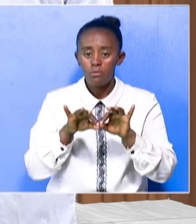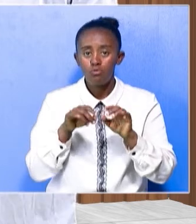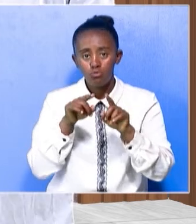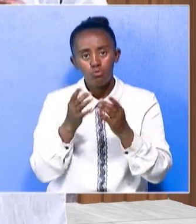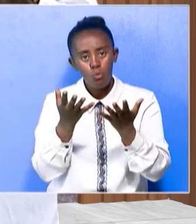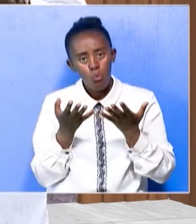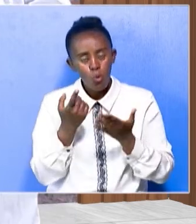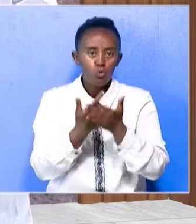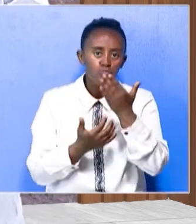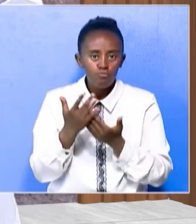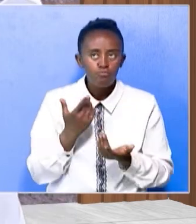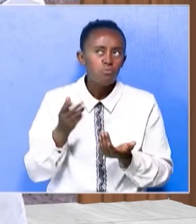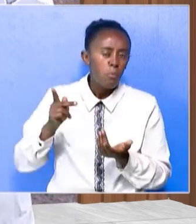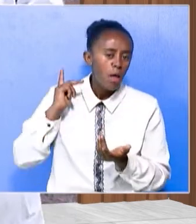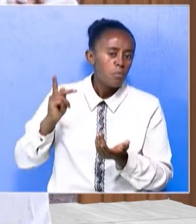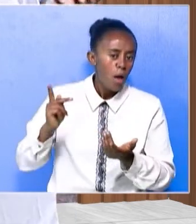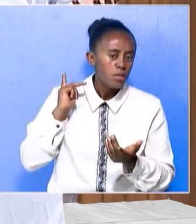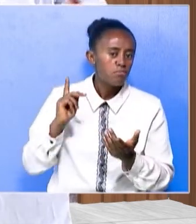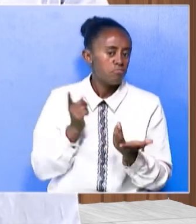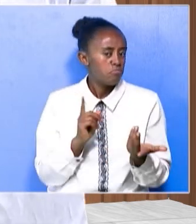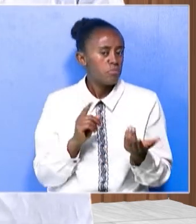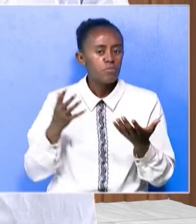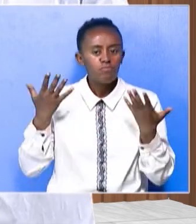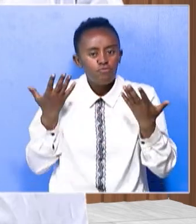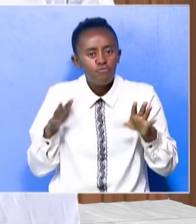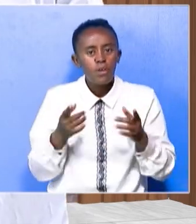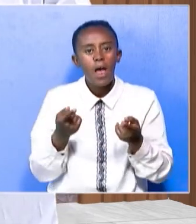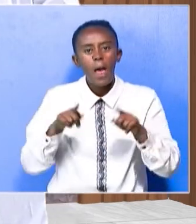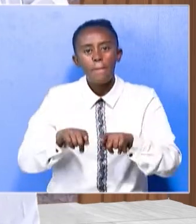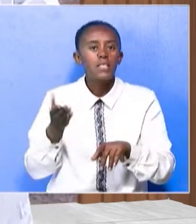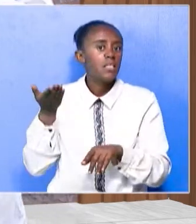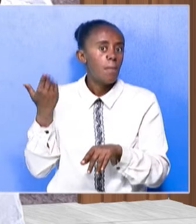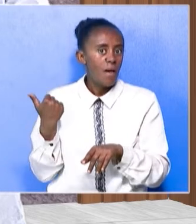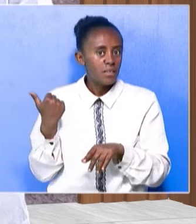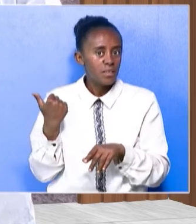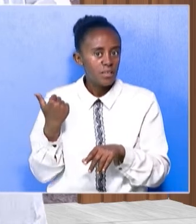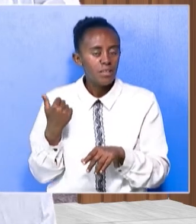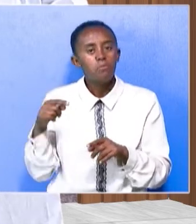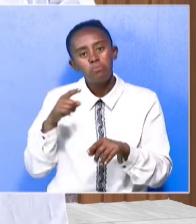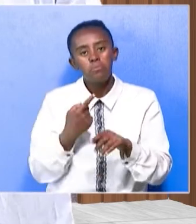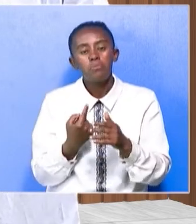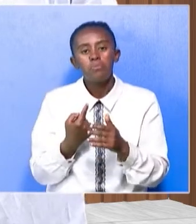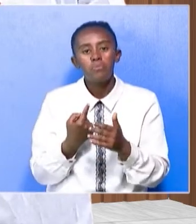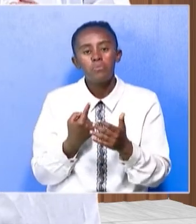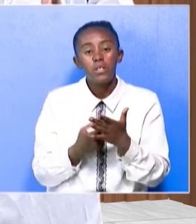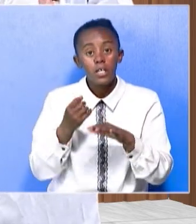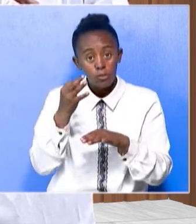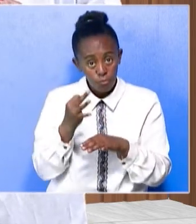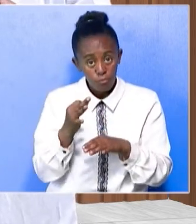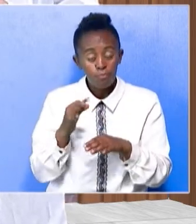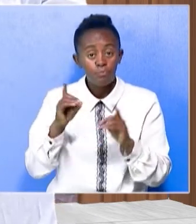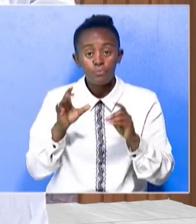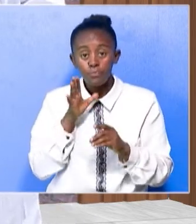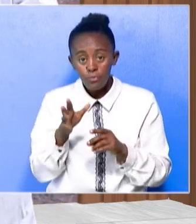about what you did in the past and what happened in the past. So when it comes in the case of simple persons, don't forget